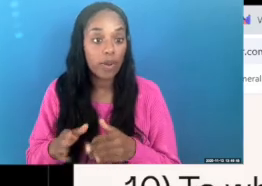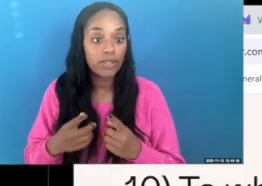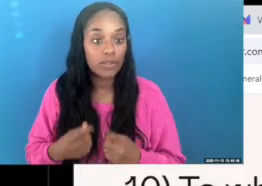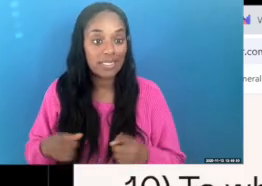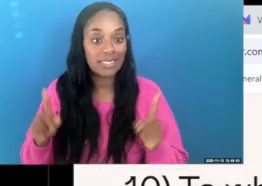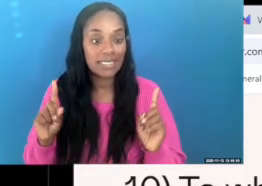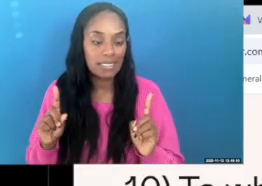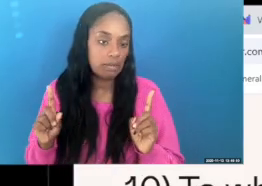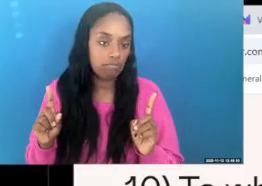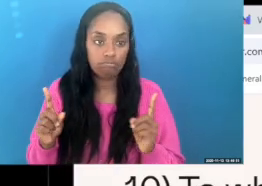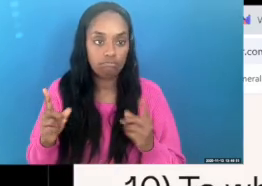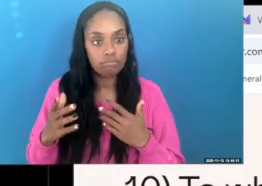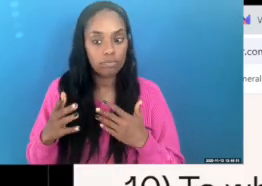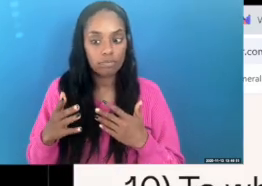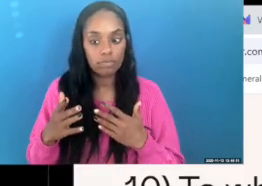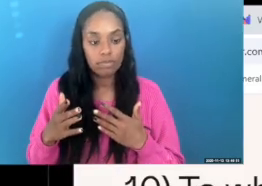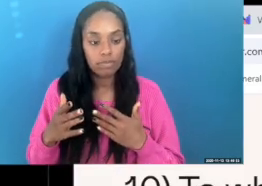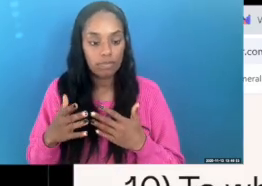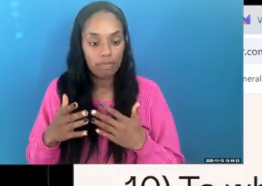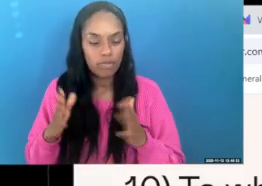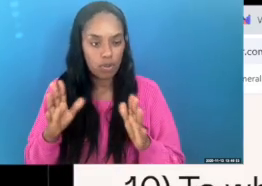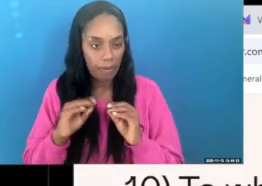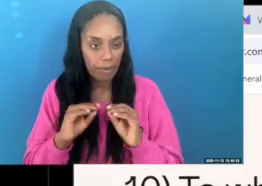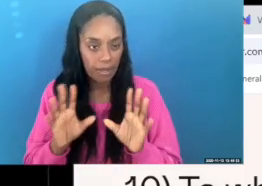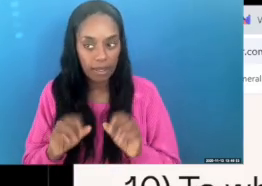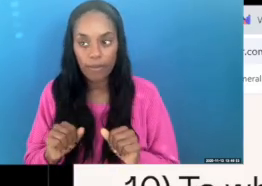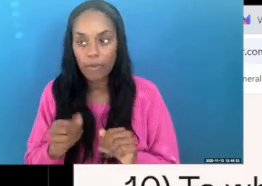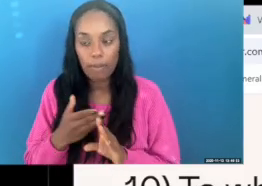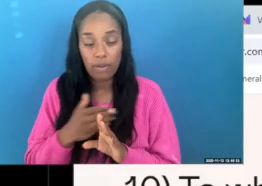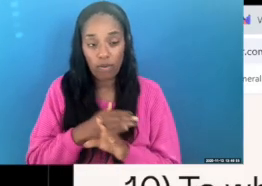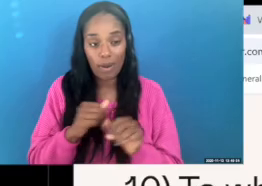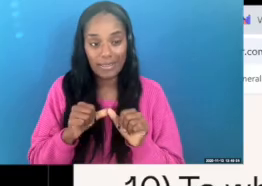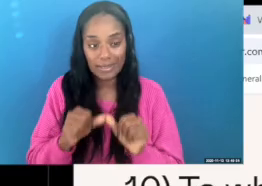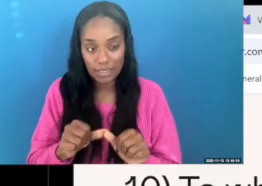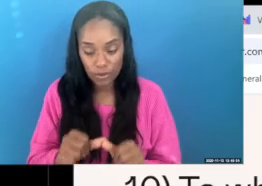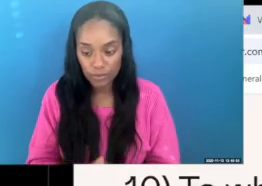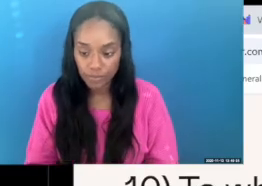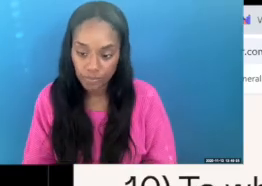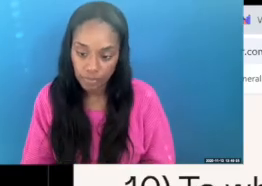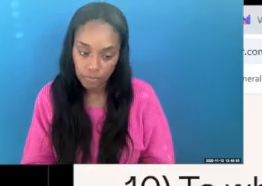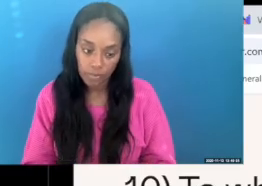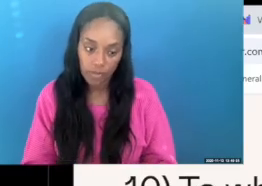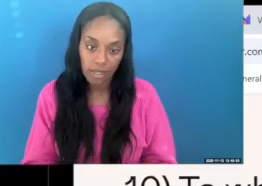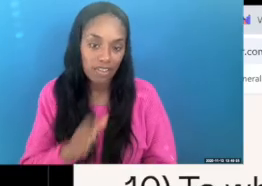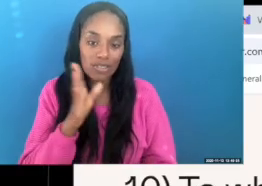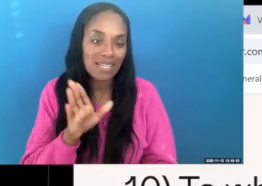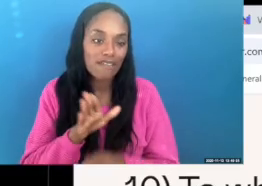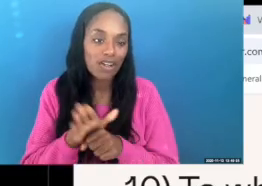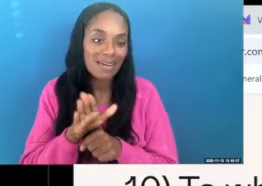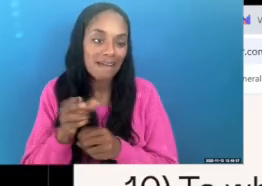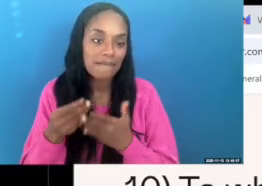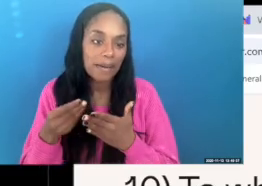been going into incentivizing these things, Watt EV has found a way to do that. It has found a way to succeed, I should